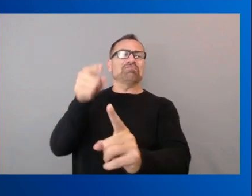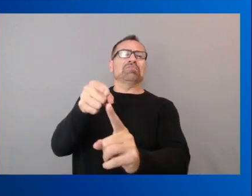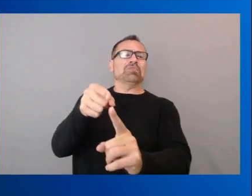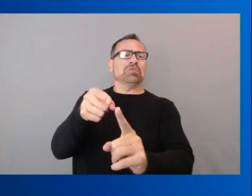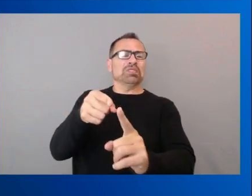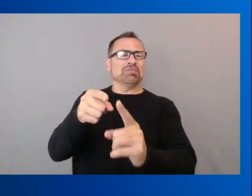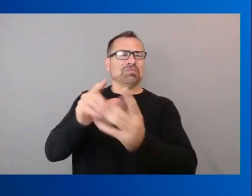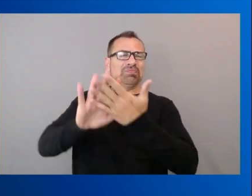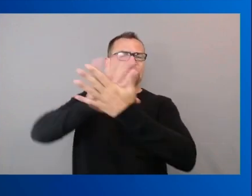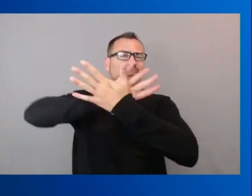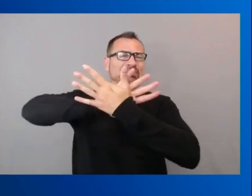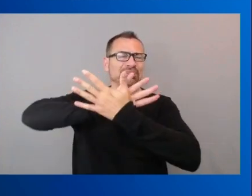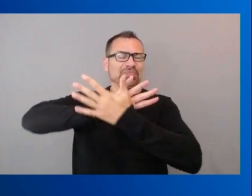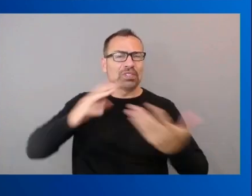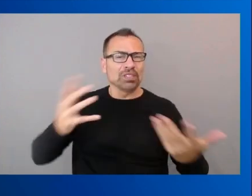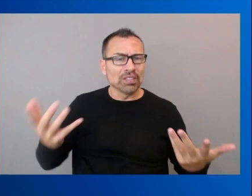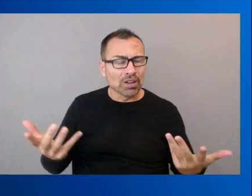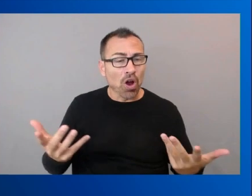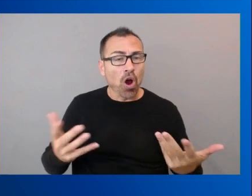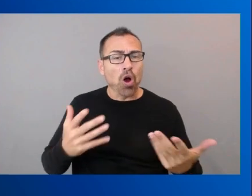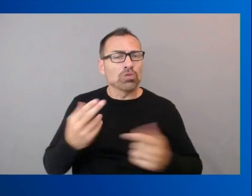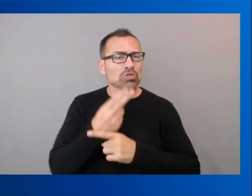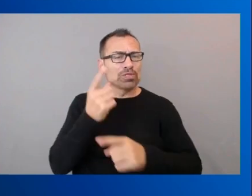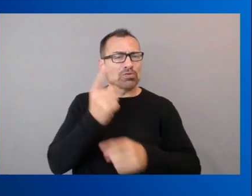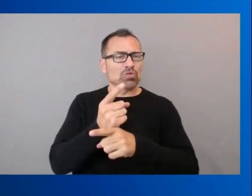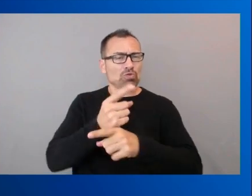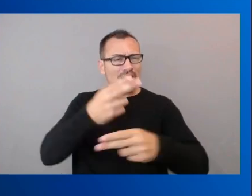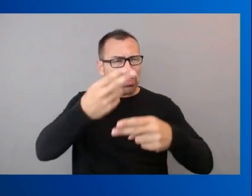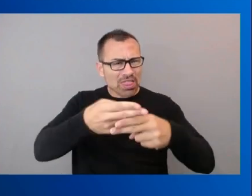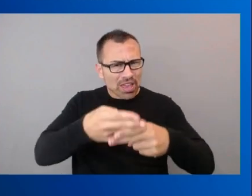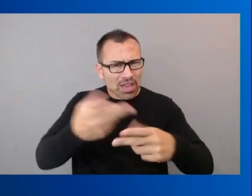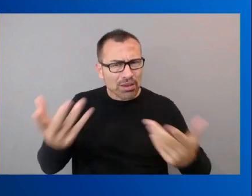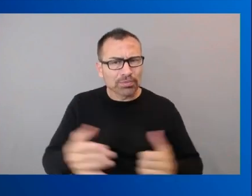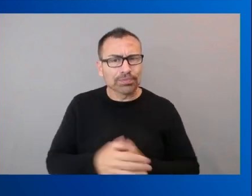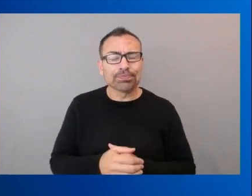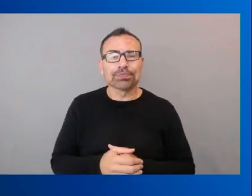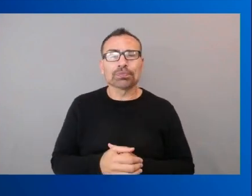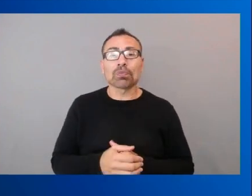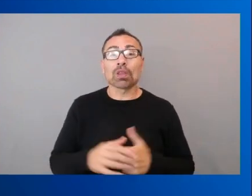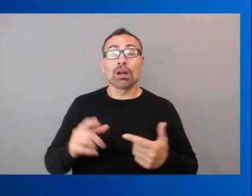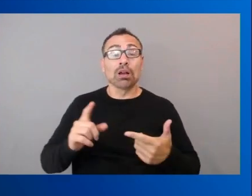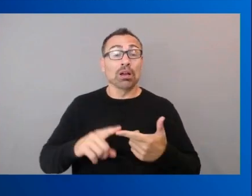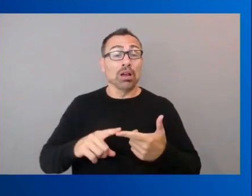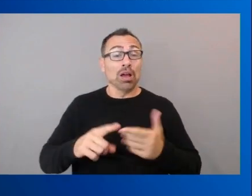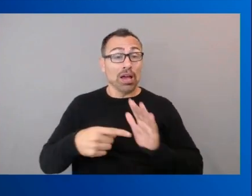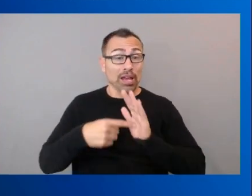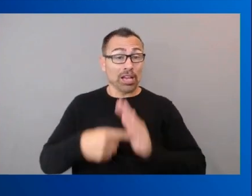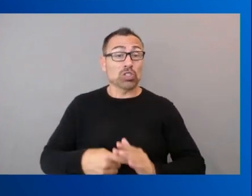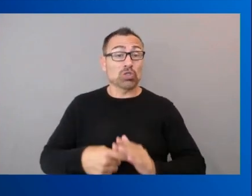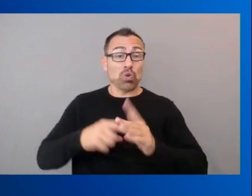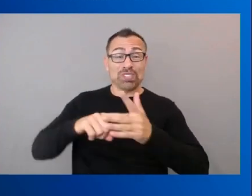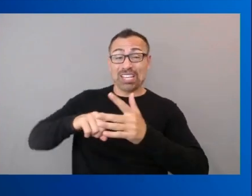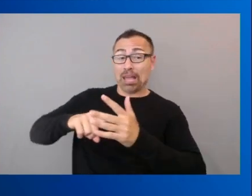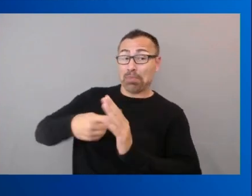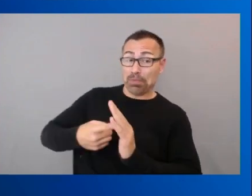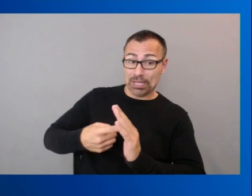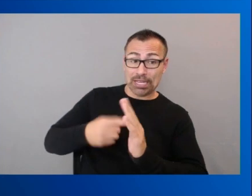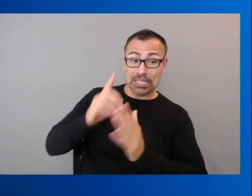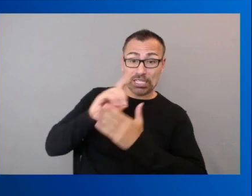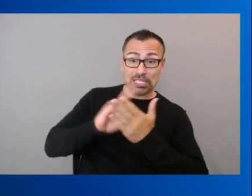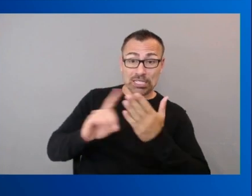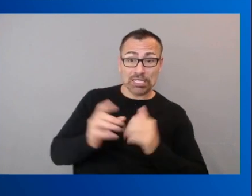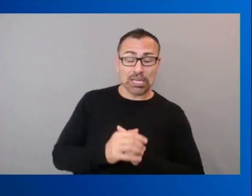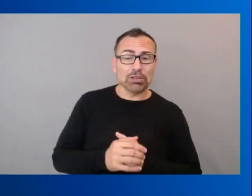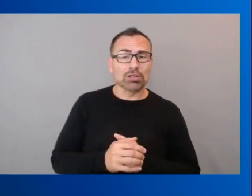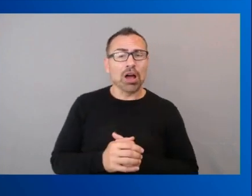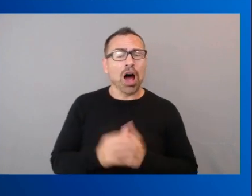event intent? Is the naming conventions right? Exposing implementation details is quite a common one. How much information should I expose?